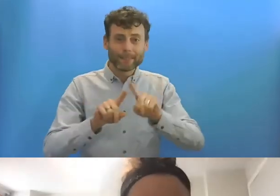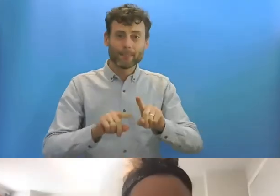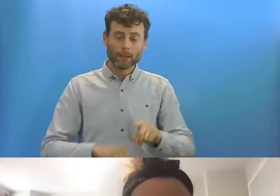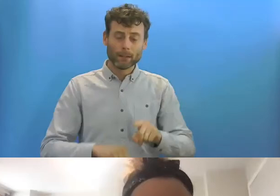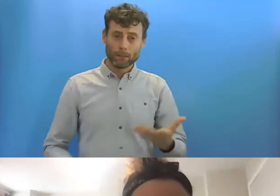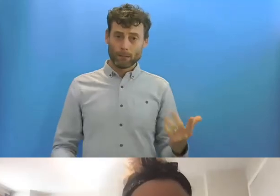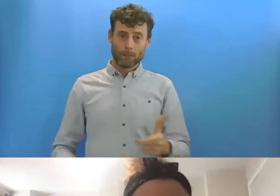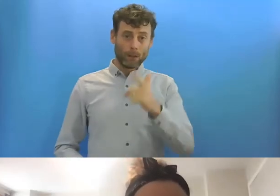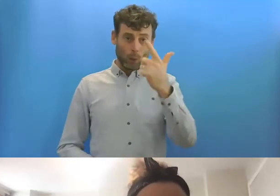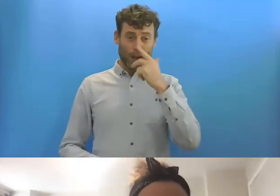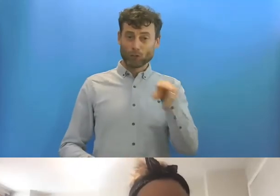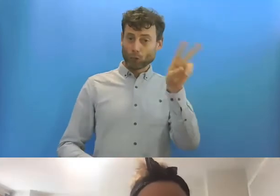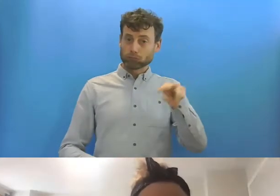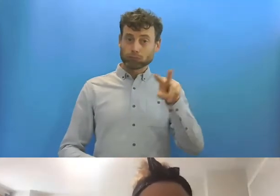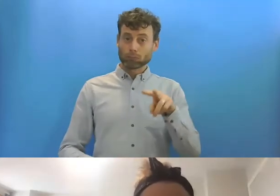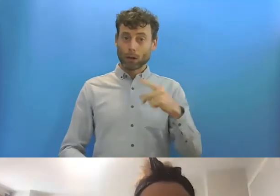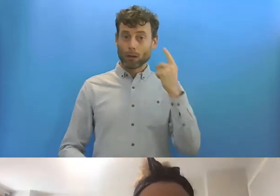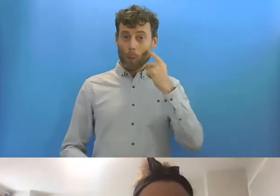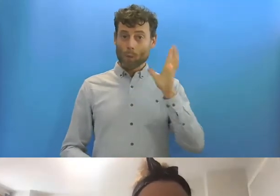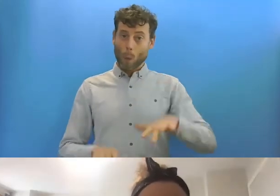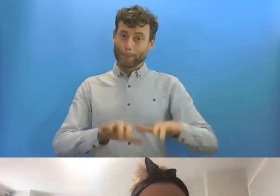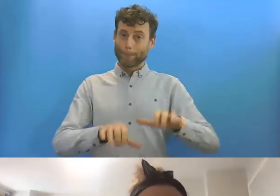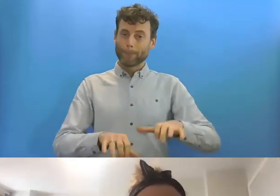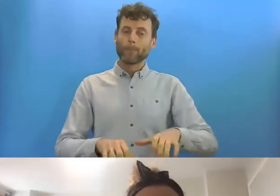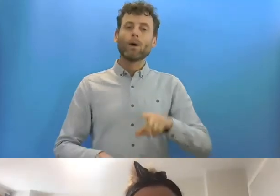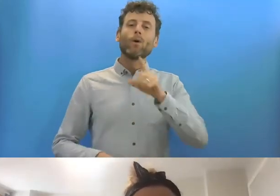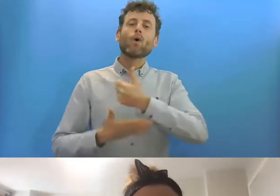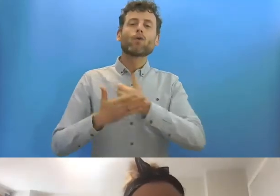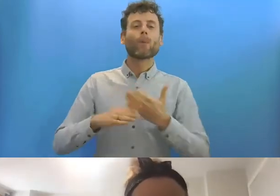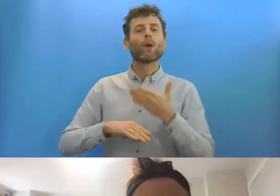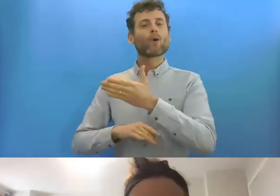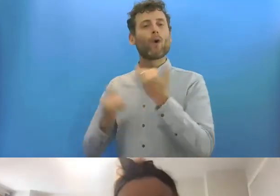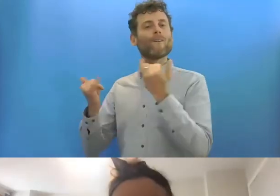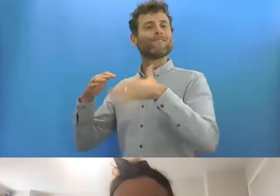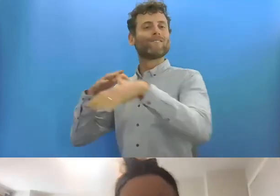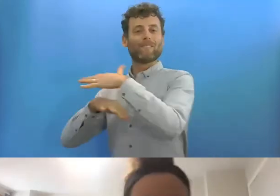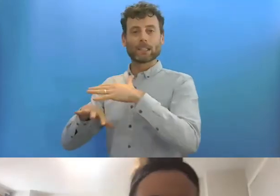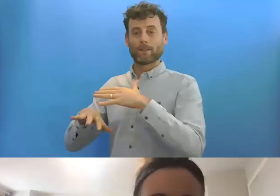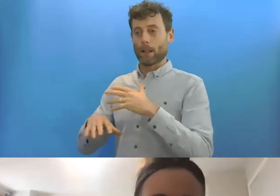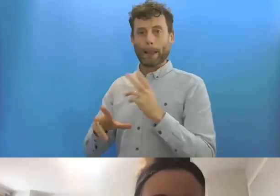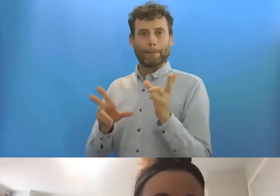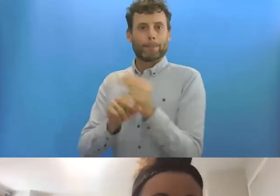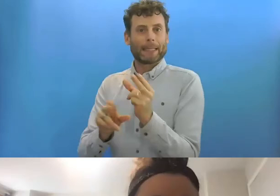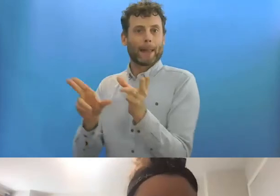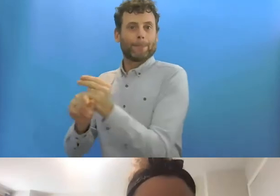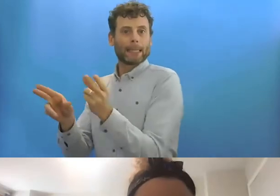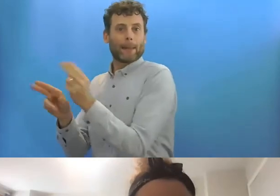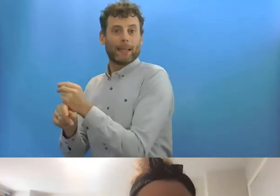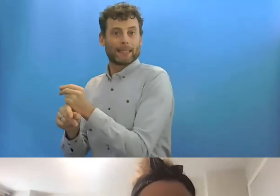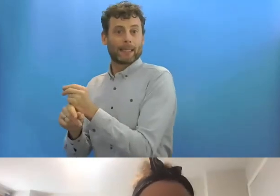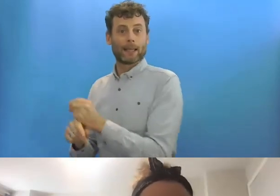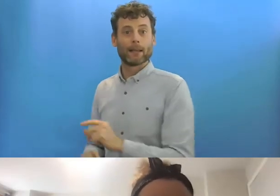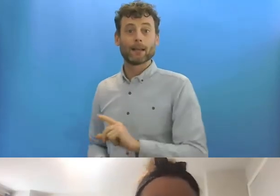than you would in a typical festival. So take it all in, do the whole thing. Oh, Isabella has said, pace